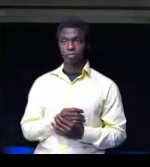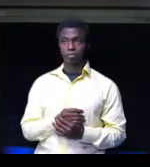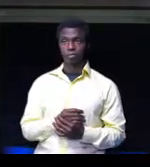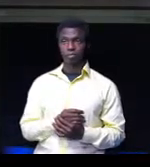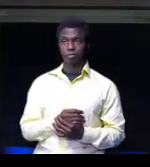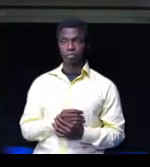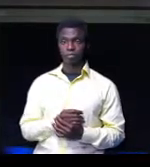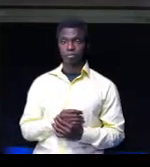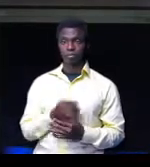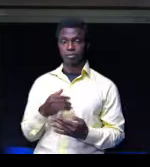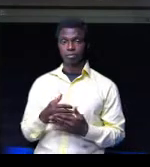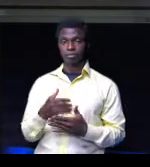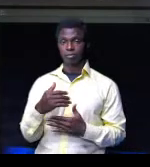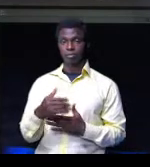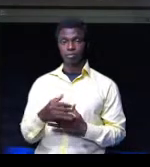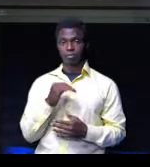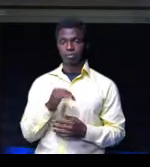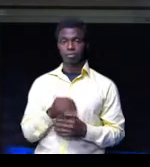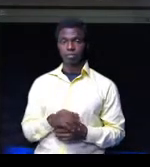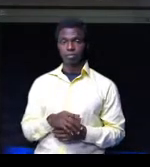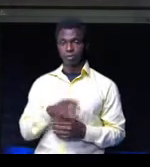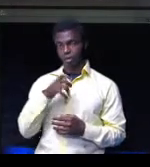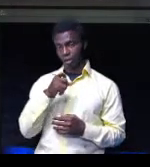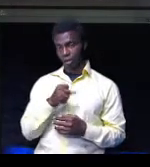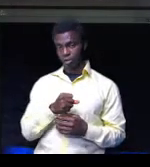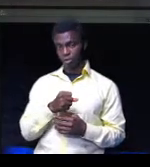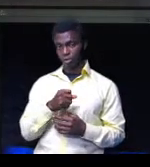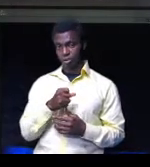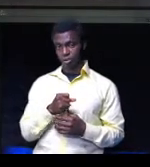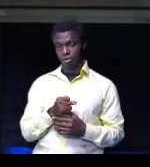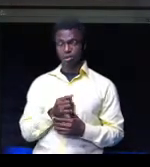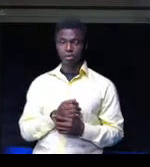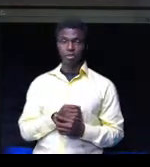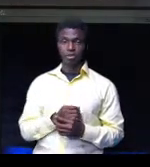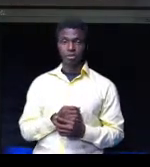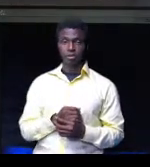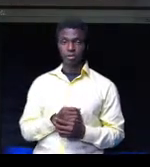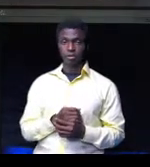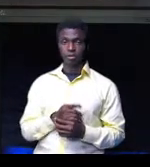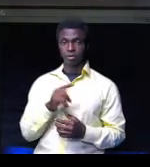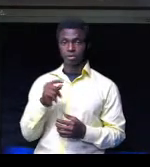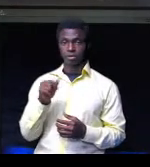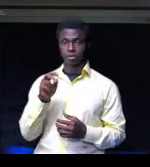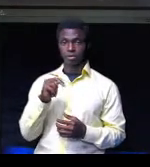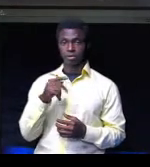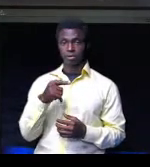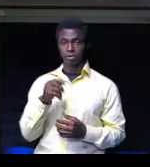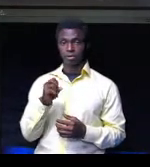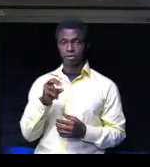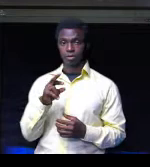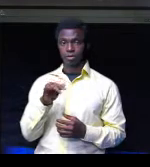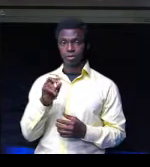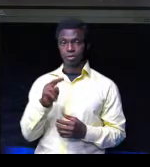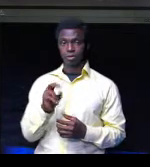Orange. Yes. The next one is tangerine. Tangerine.